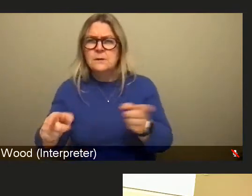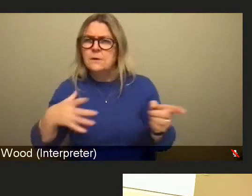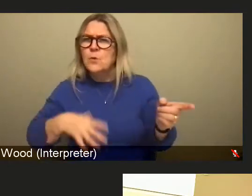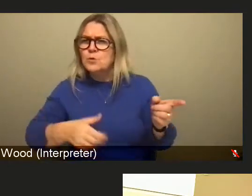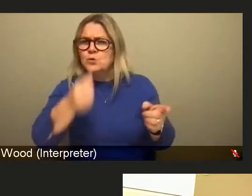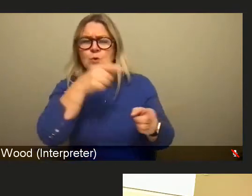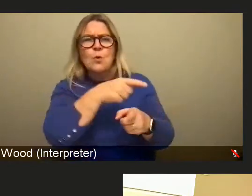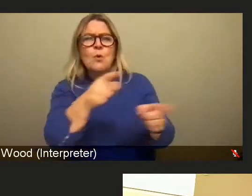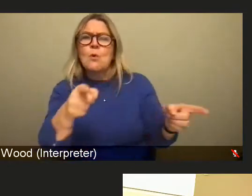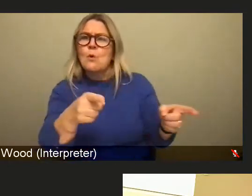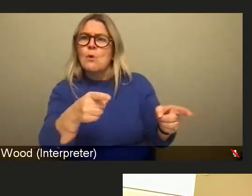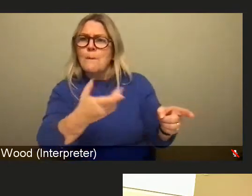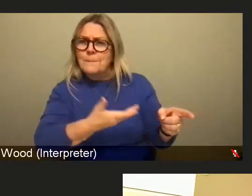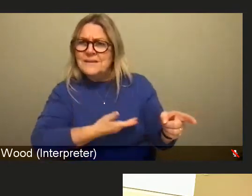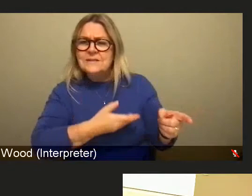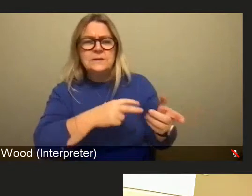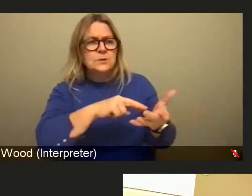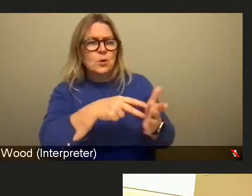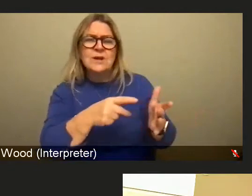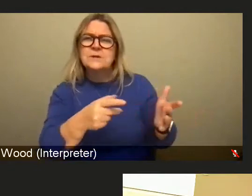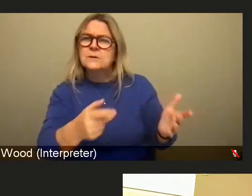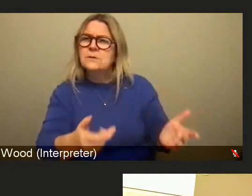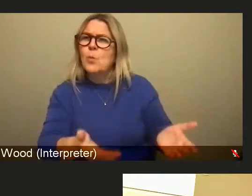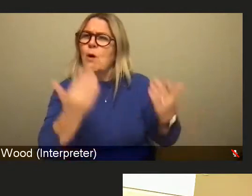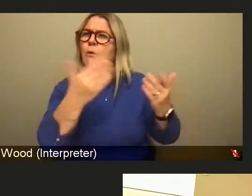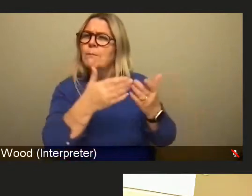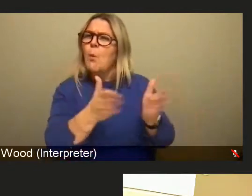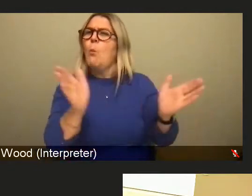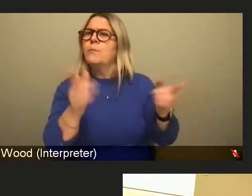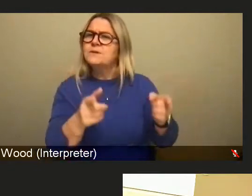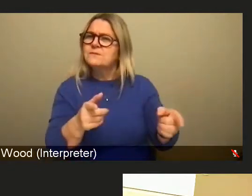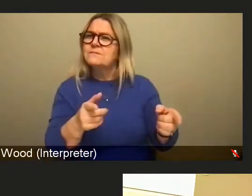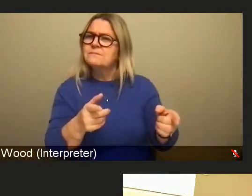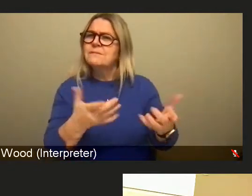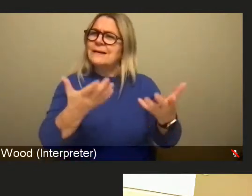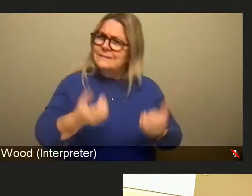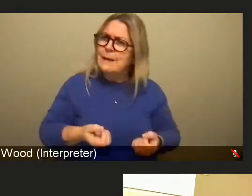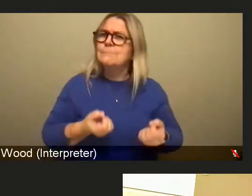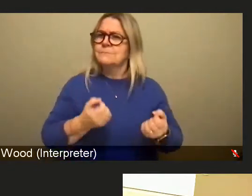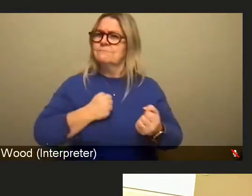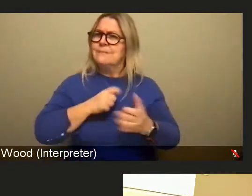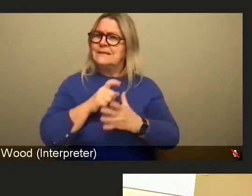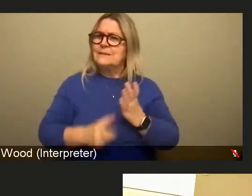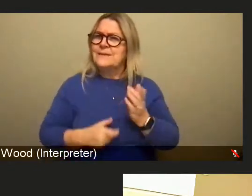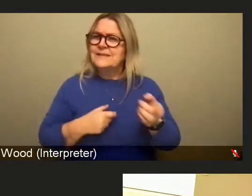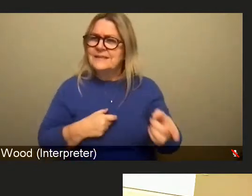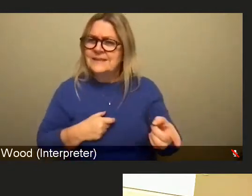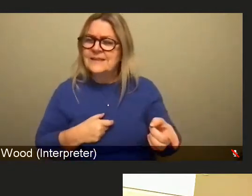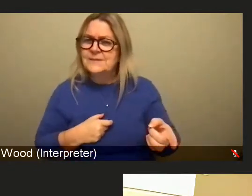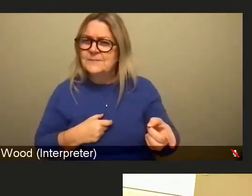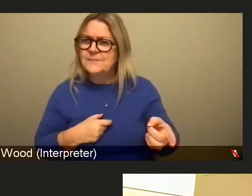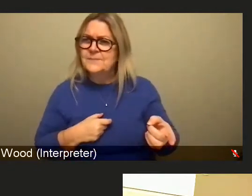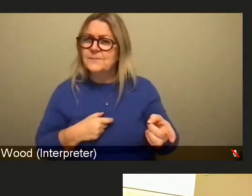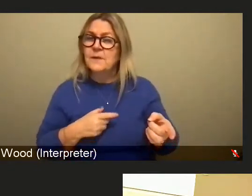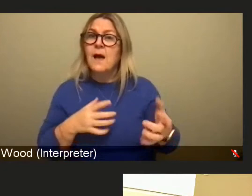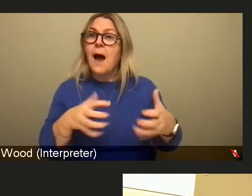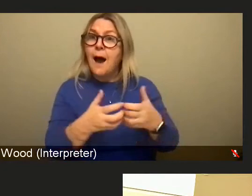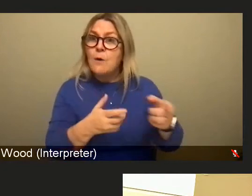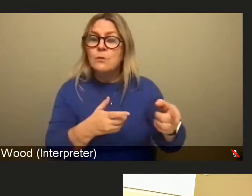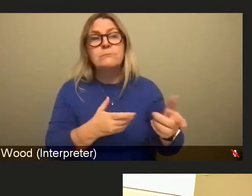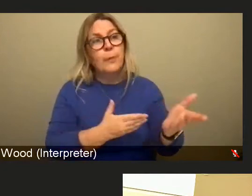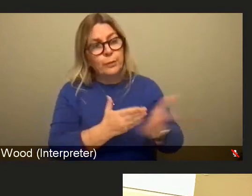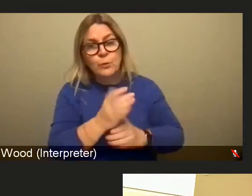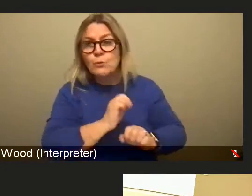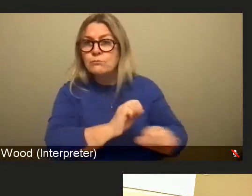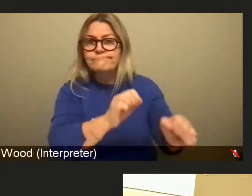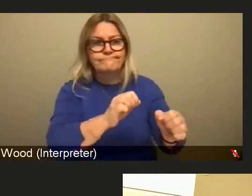individual applicants as well. And the way they can achieve that is very much through the systems and processes. And if anything, I think Brian began to allude to it